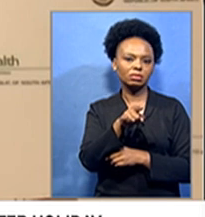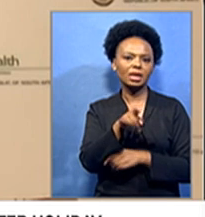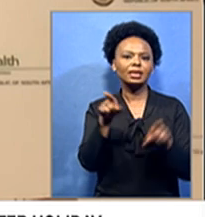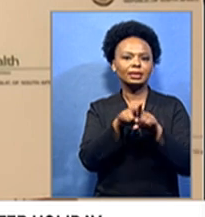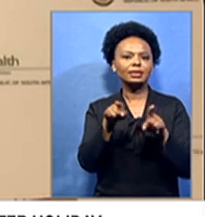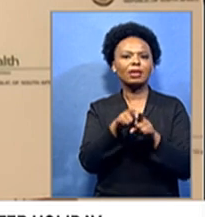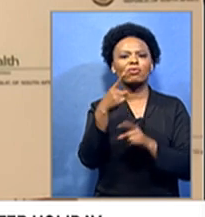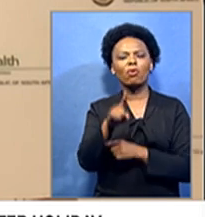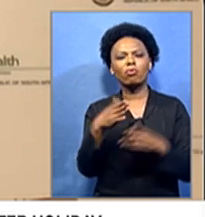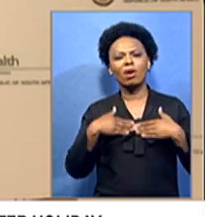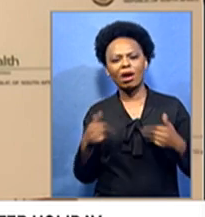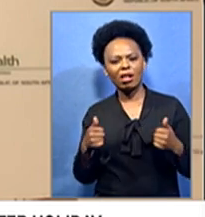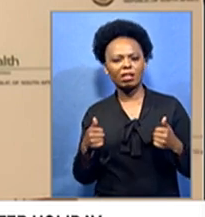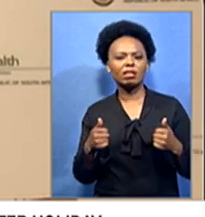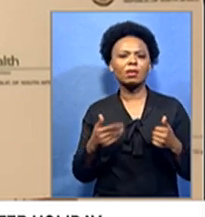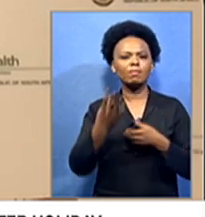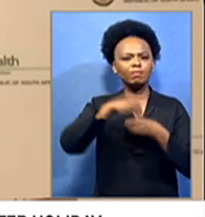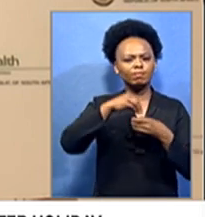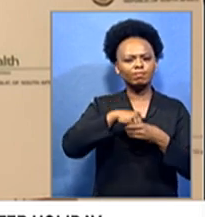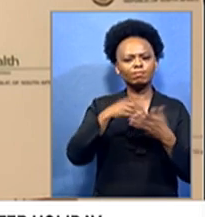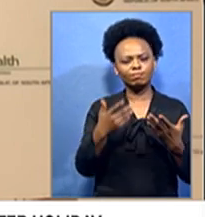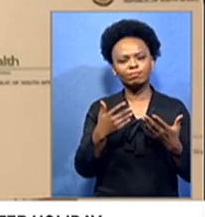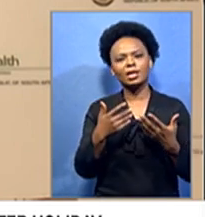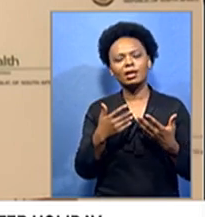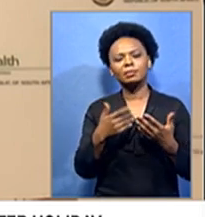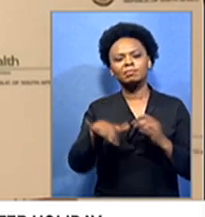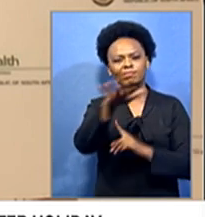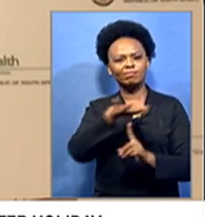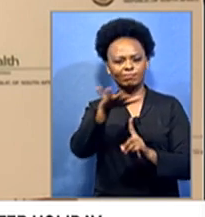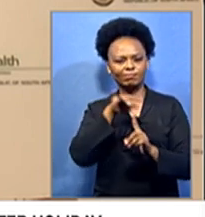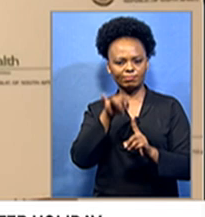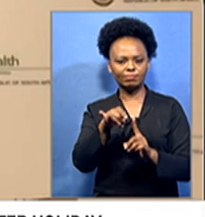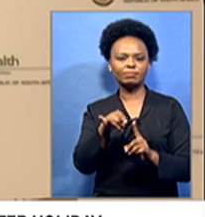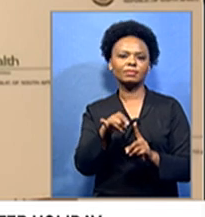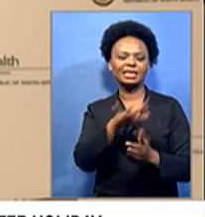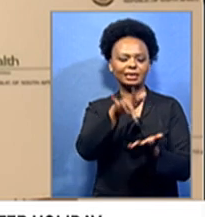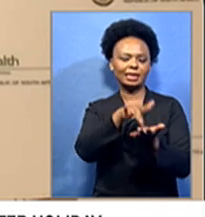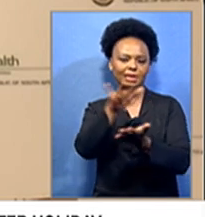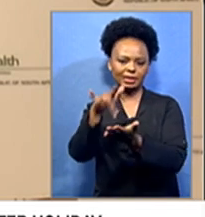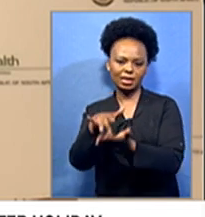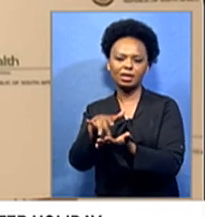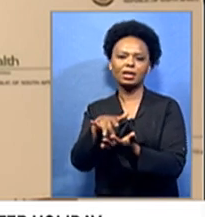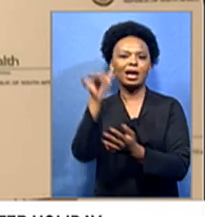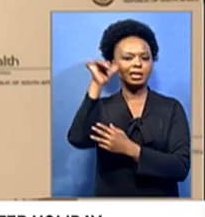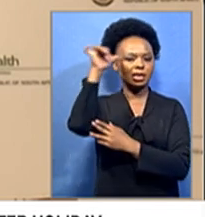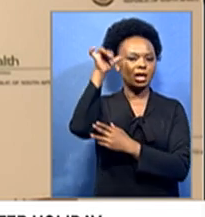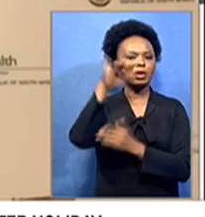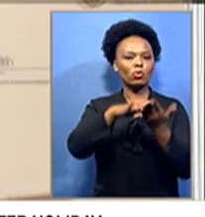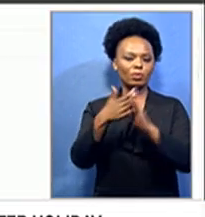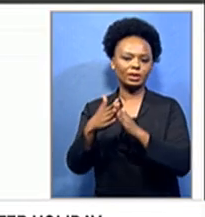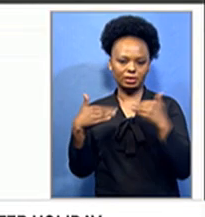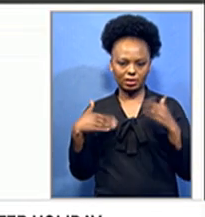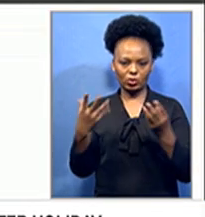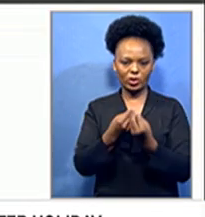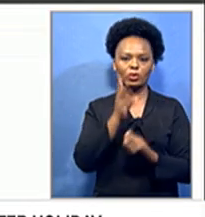health settings at work, as well as in the community. So yes, the elderly have to be among the first ones. In fact, once we finish